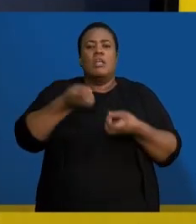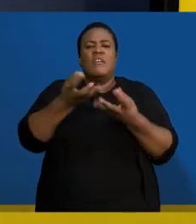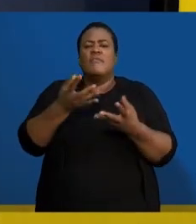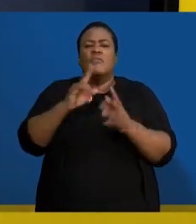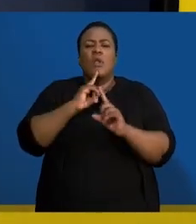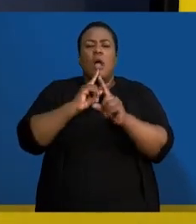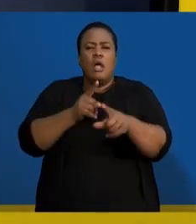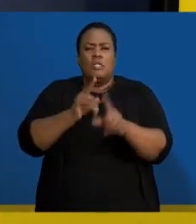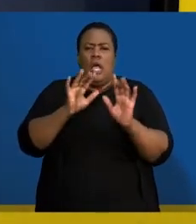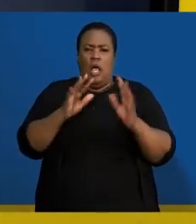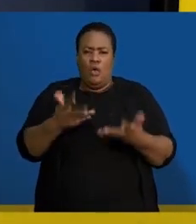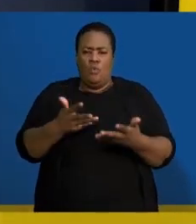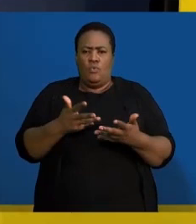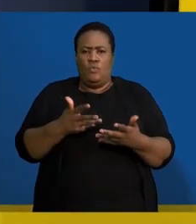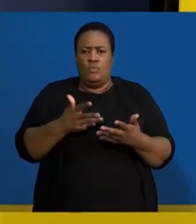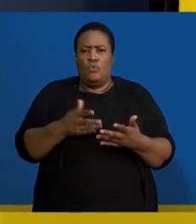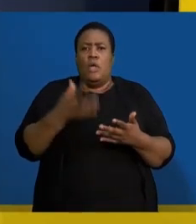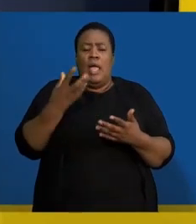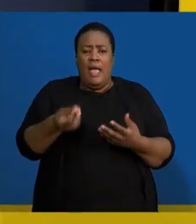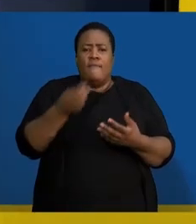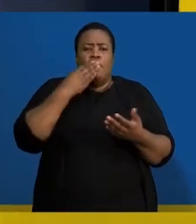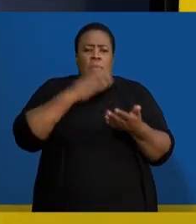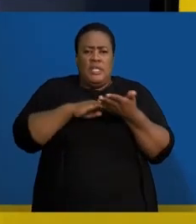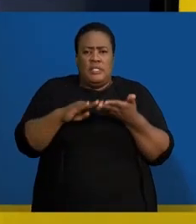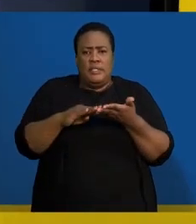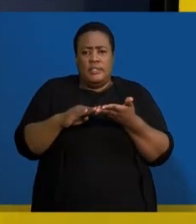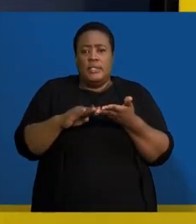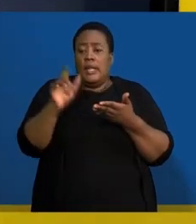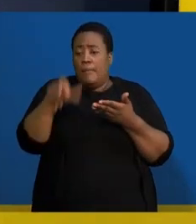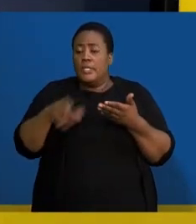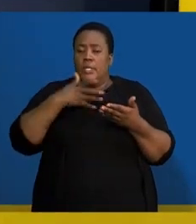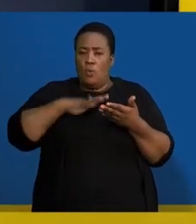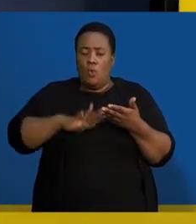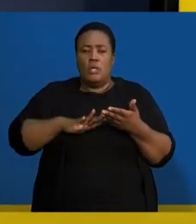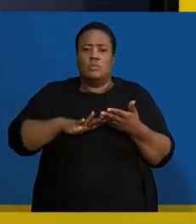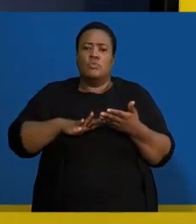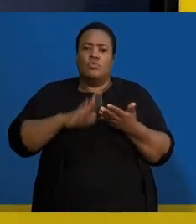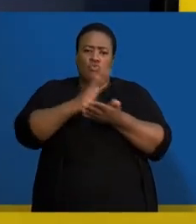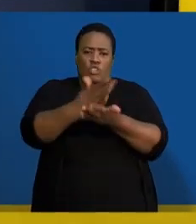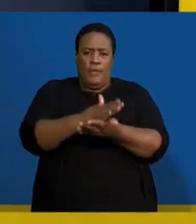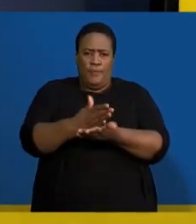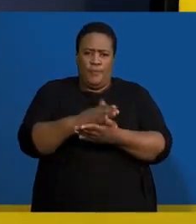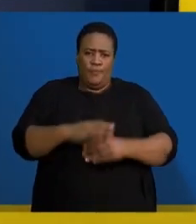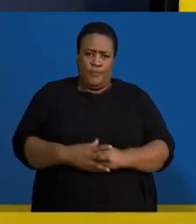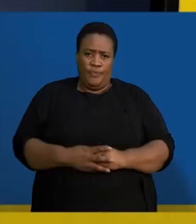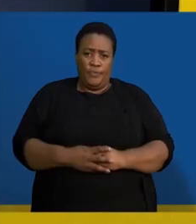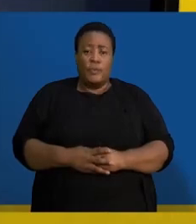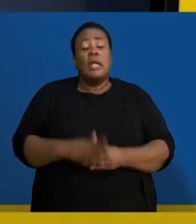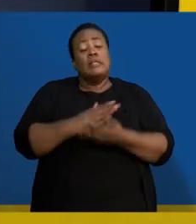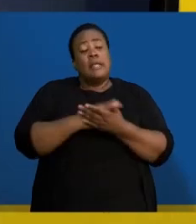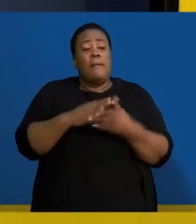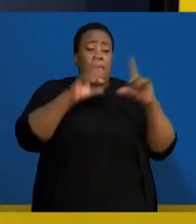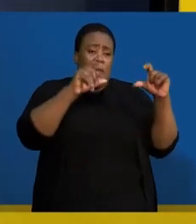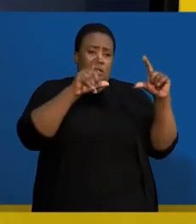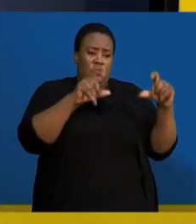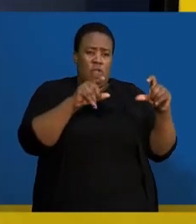to conveying a particular message that the cartoonist wanted to convey. Okay, what happens is in some photographs you will